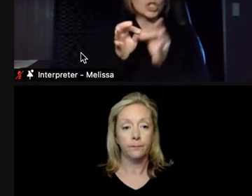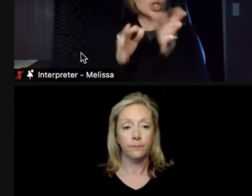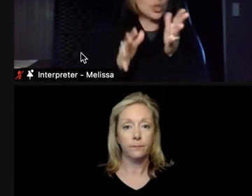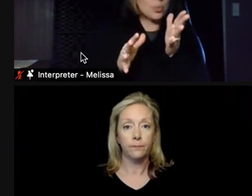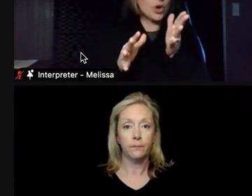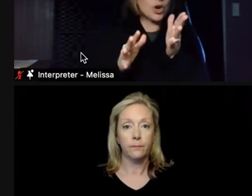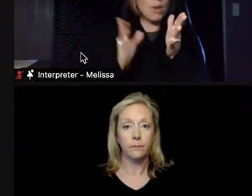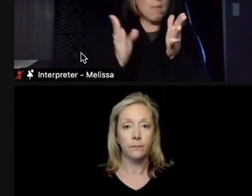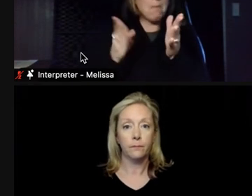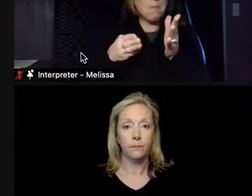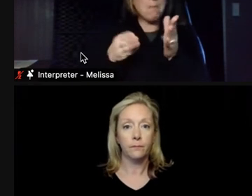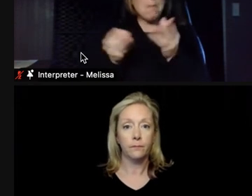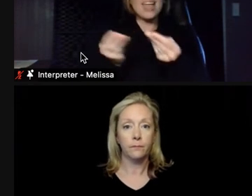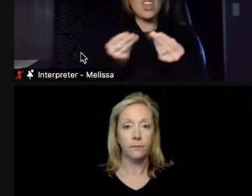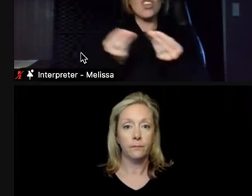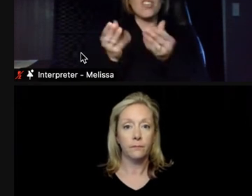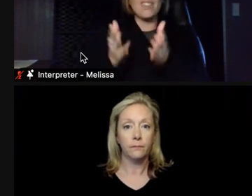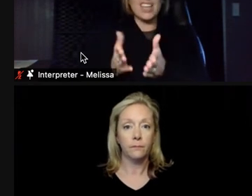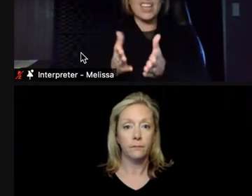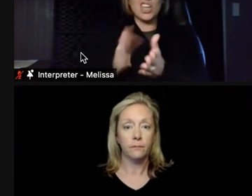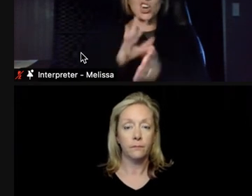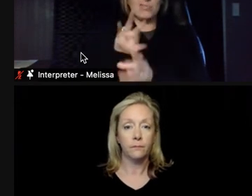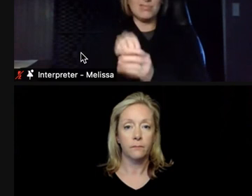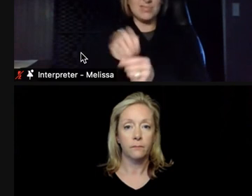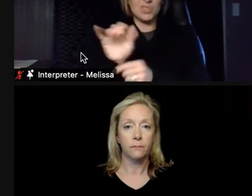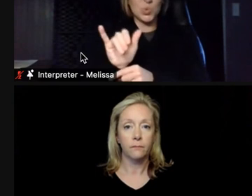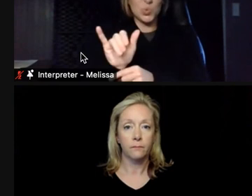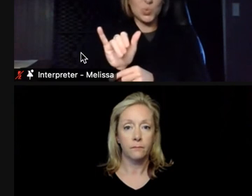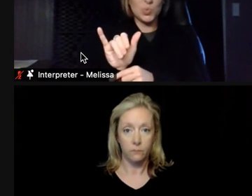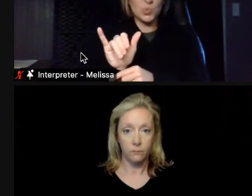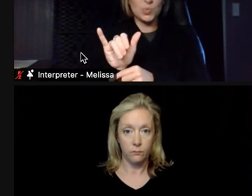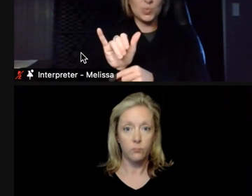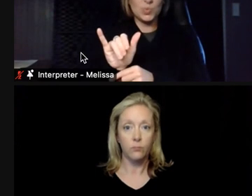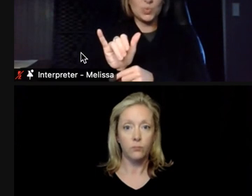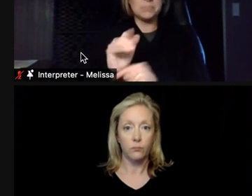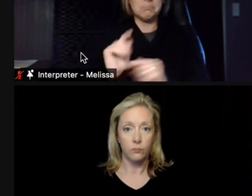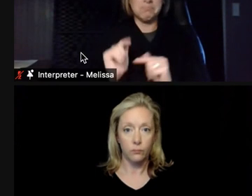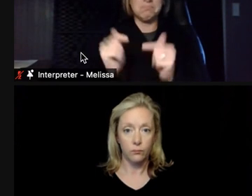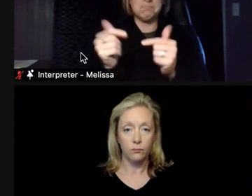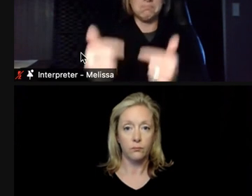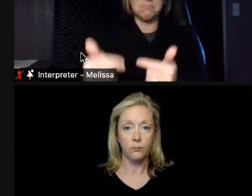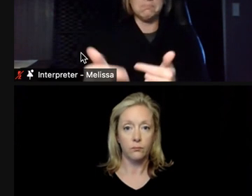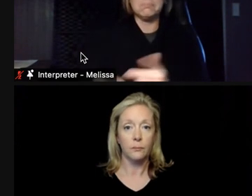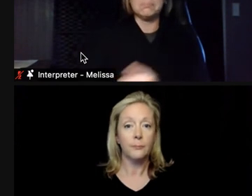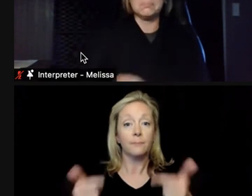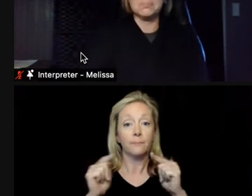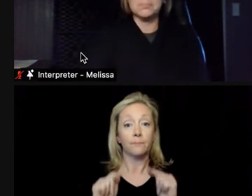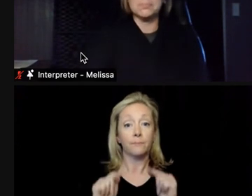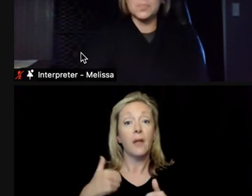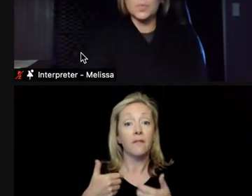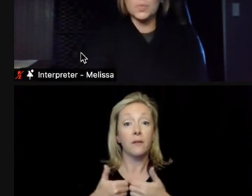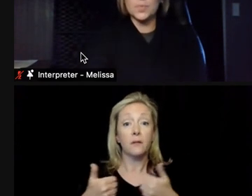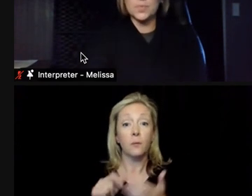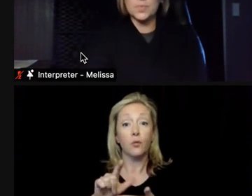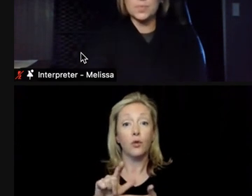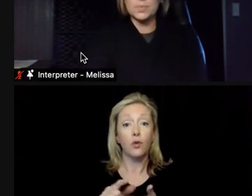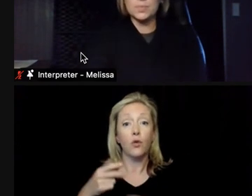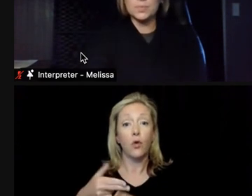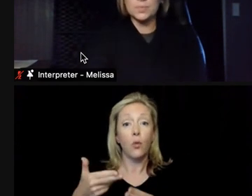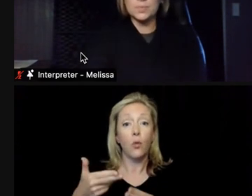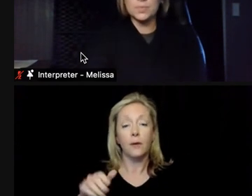intervener. Then we have a separate law called the Alice Cogswell and Sullivan Macy Act. And